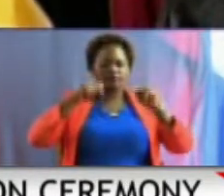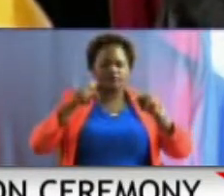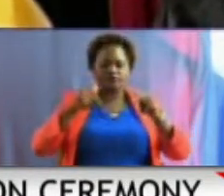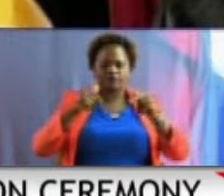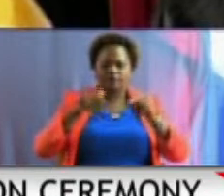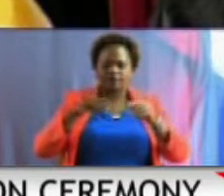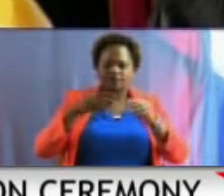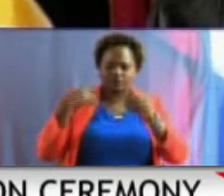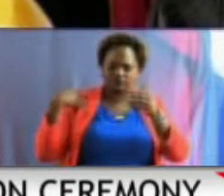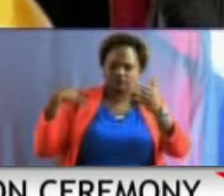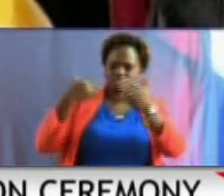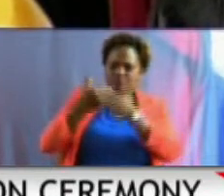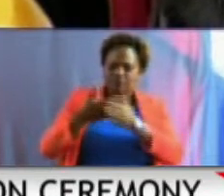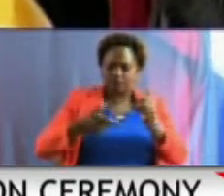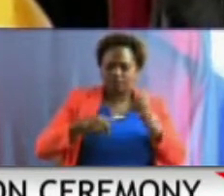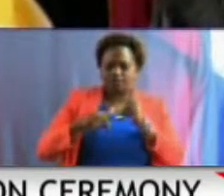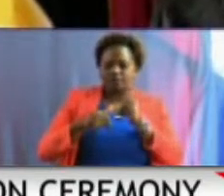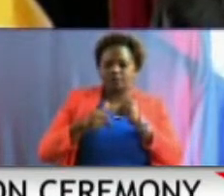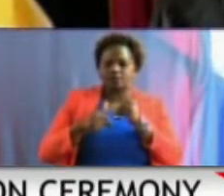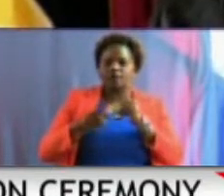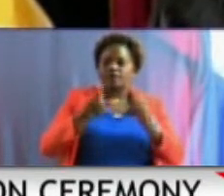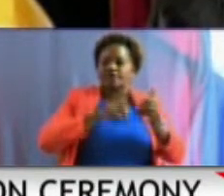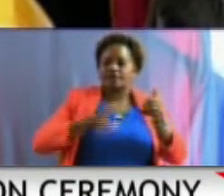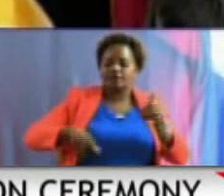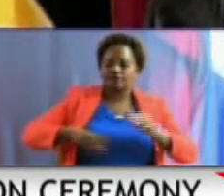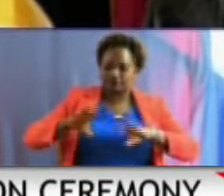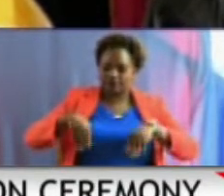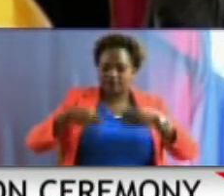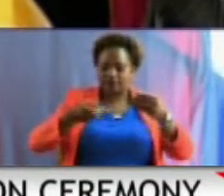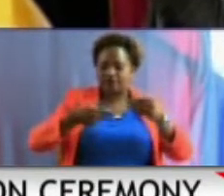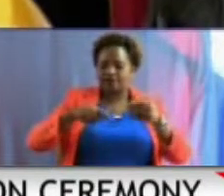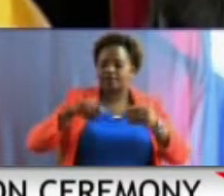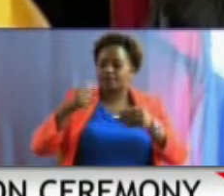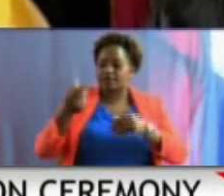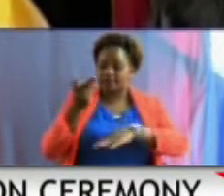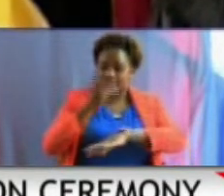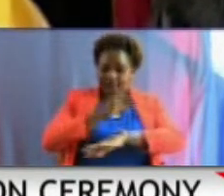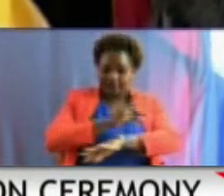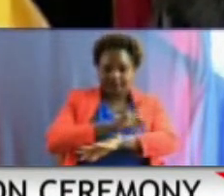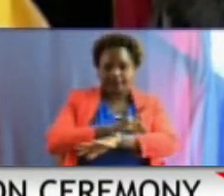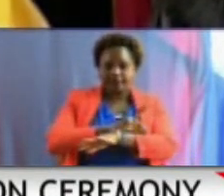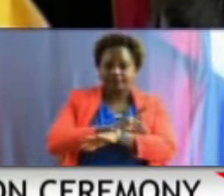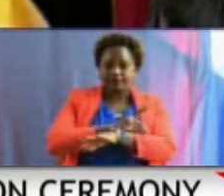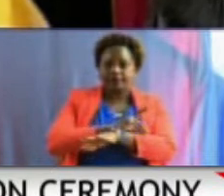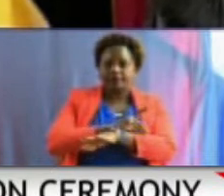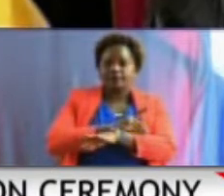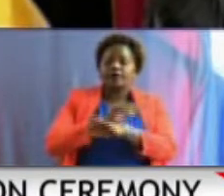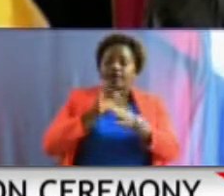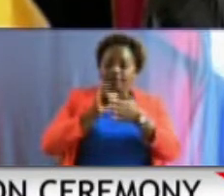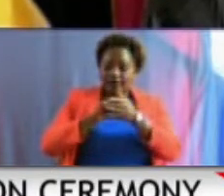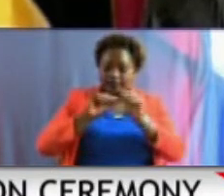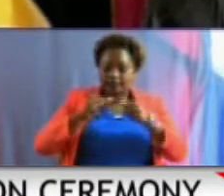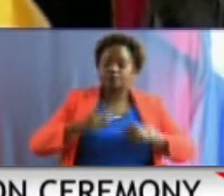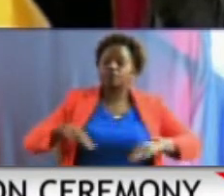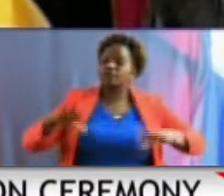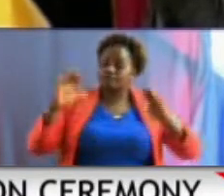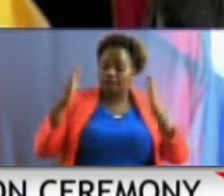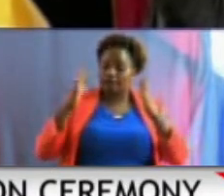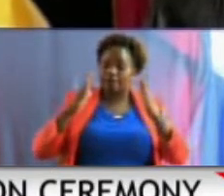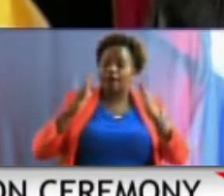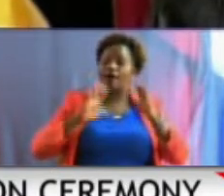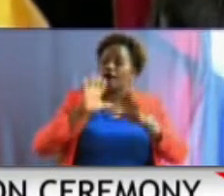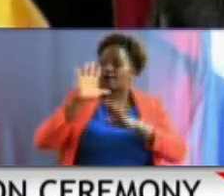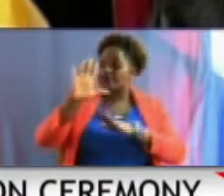you've been with us. The Lord, you have given us another day that we may be able to celebrate our